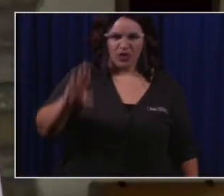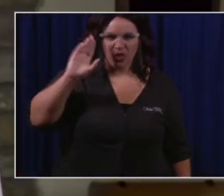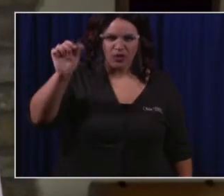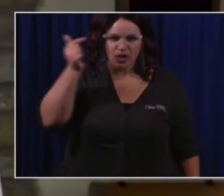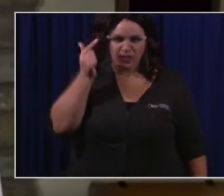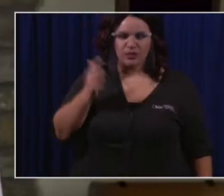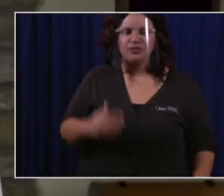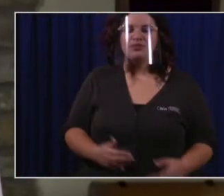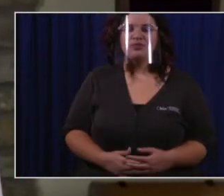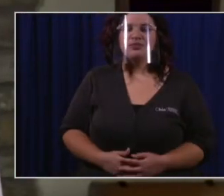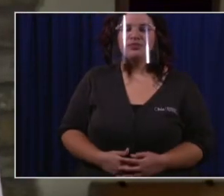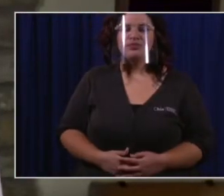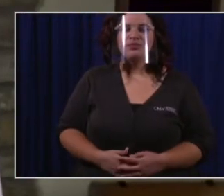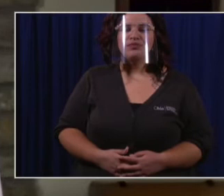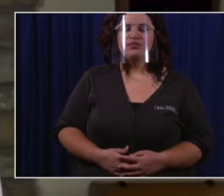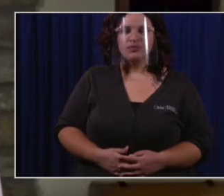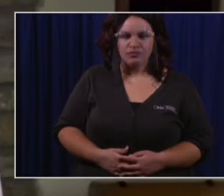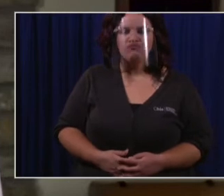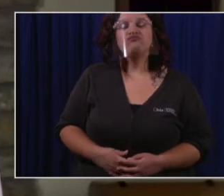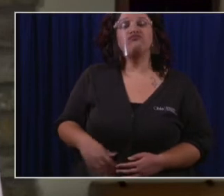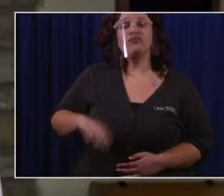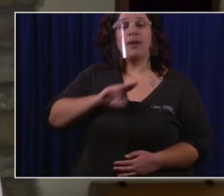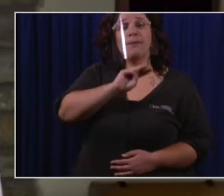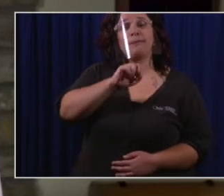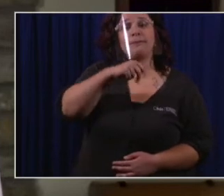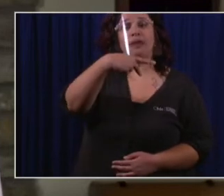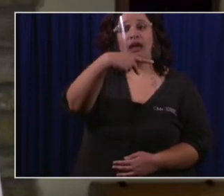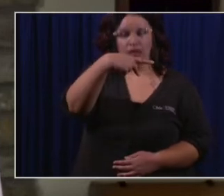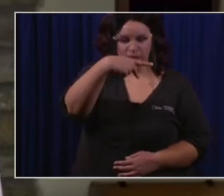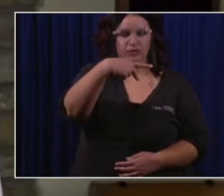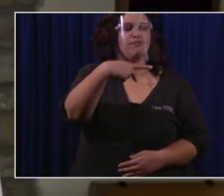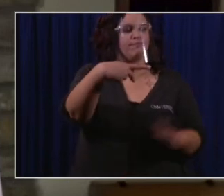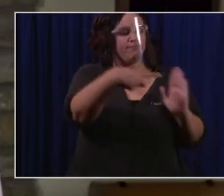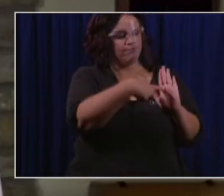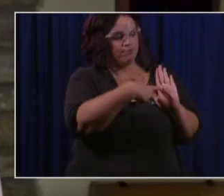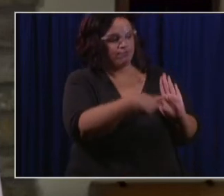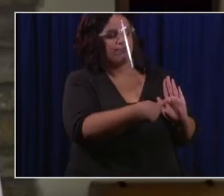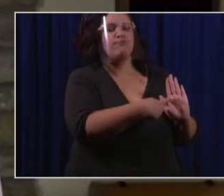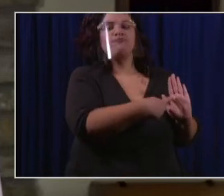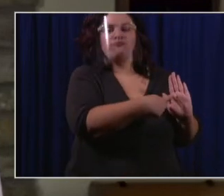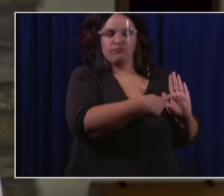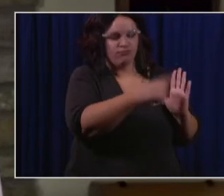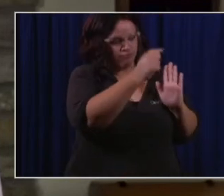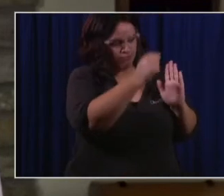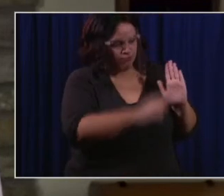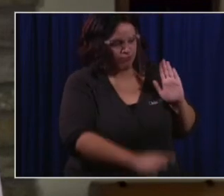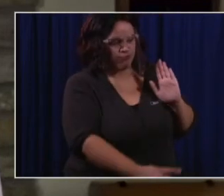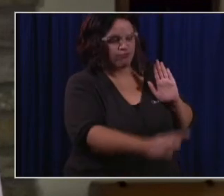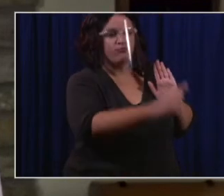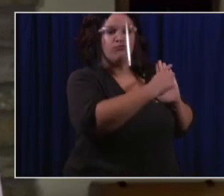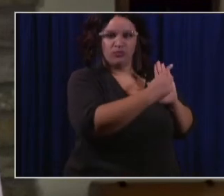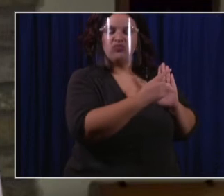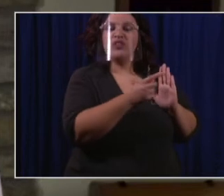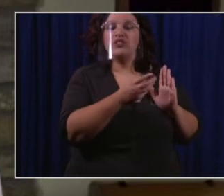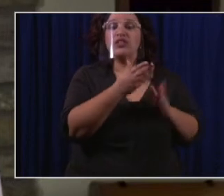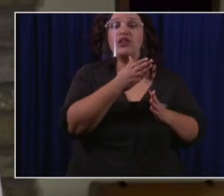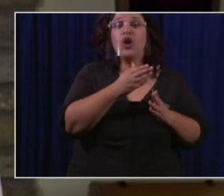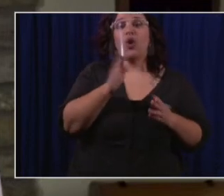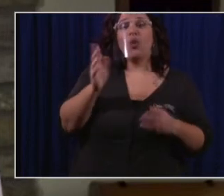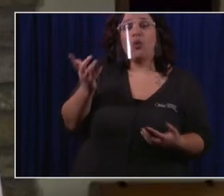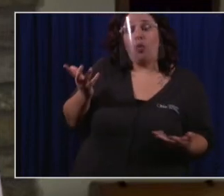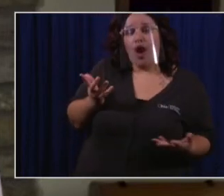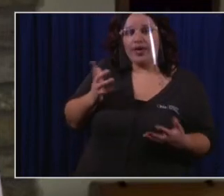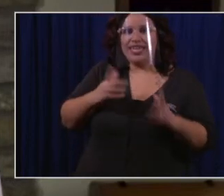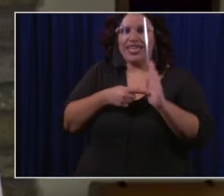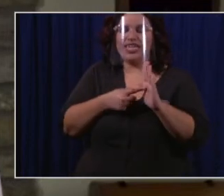You reviewed the advisory system and pointed out there are a few indicators that are flagged in many of the red counties. Of those, 2 can be triggered